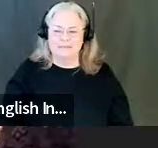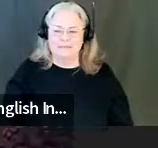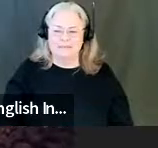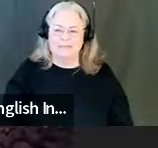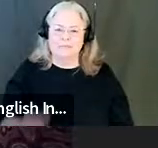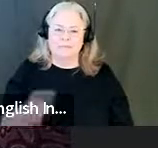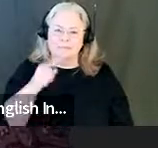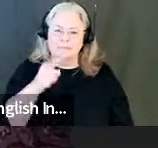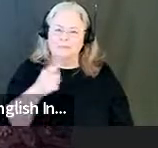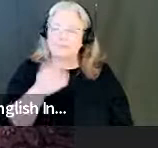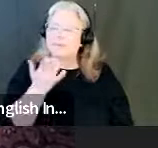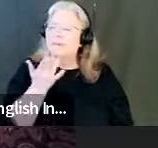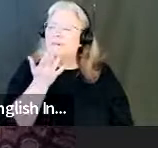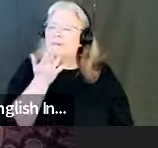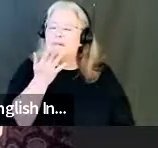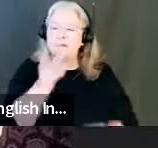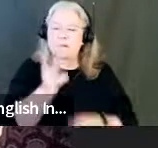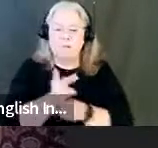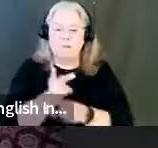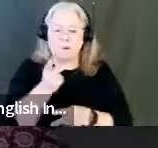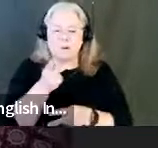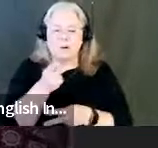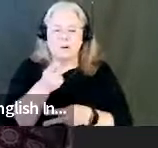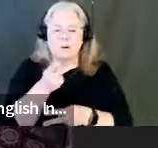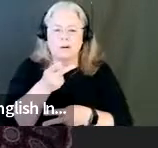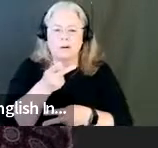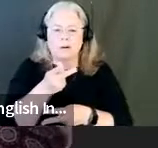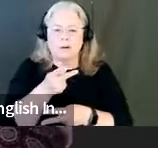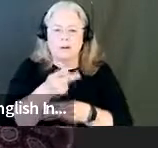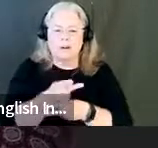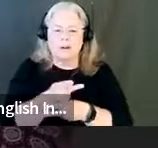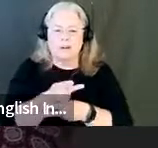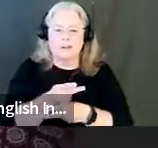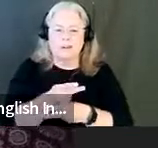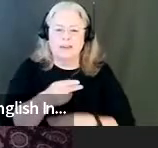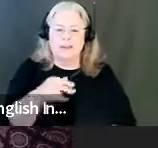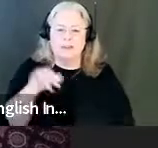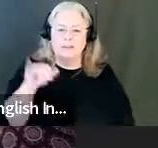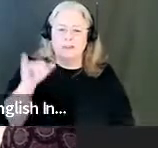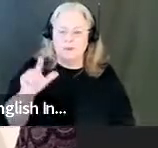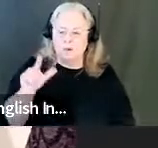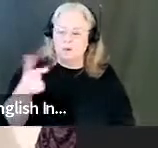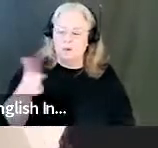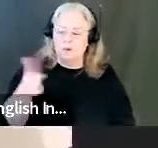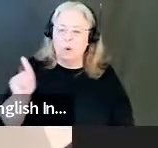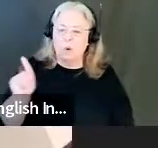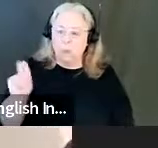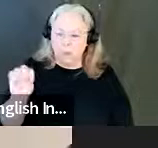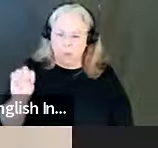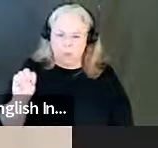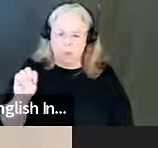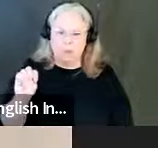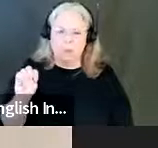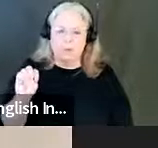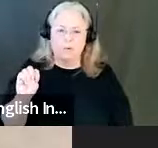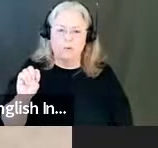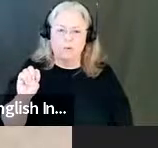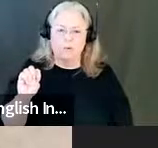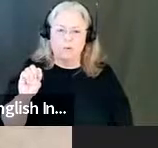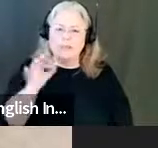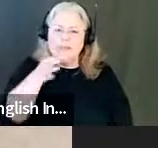This is one of my favorite products, and this is called U-Glue. And U-Glue it's a